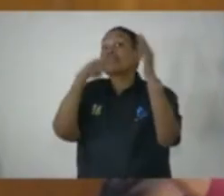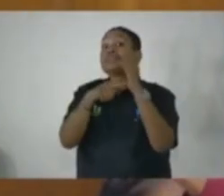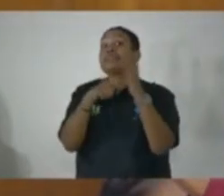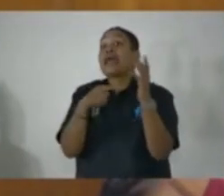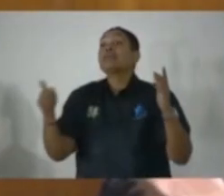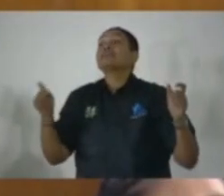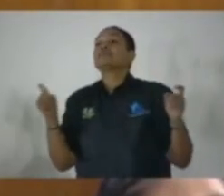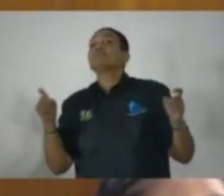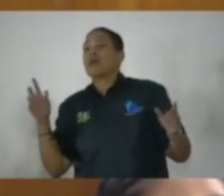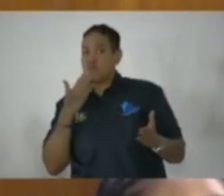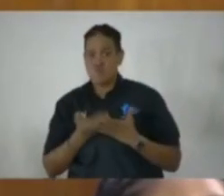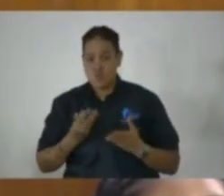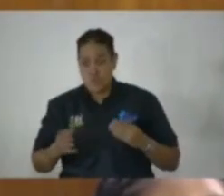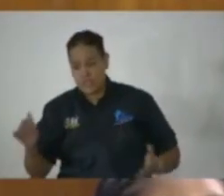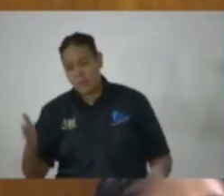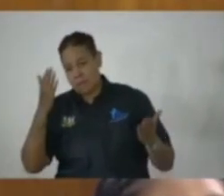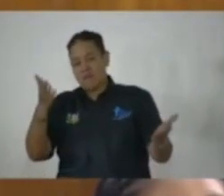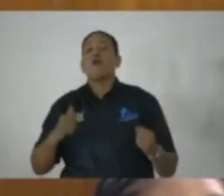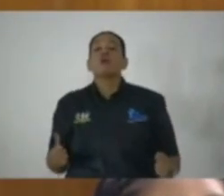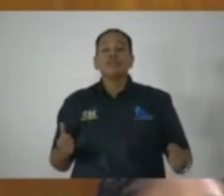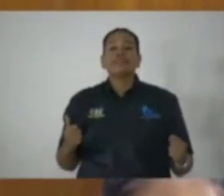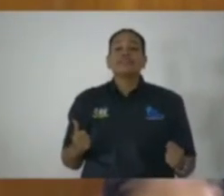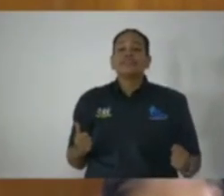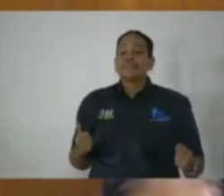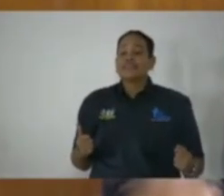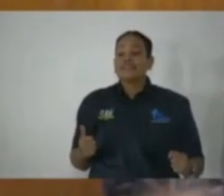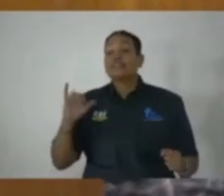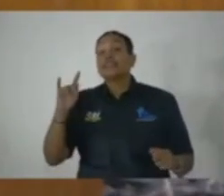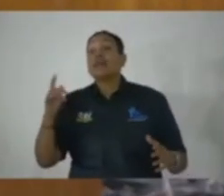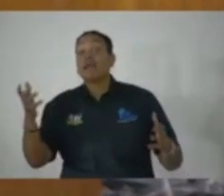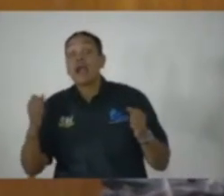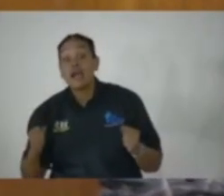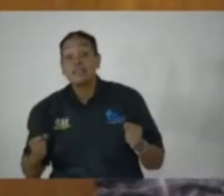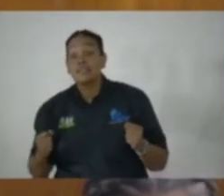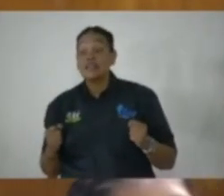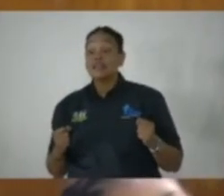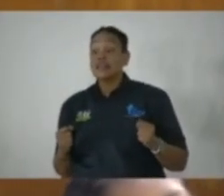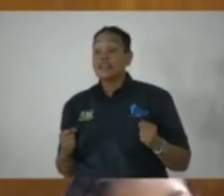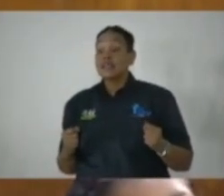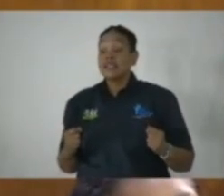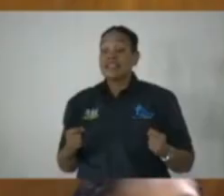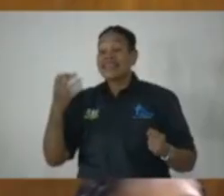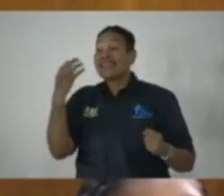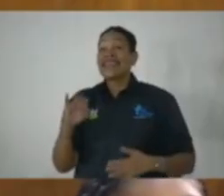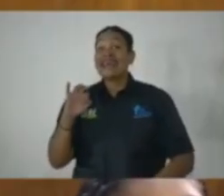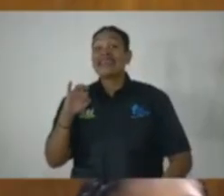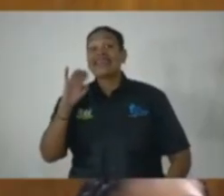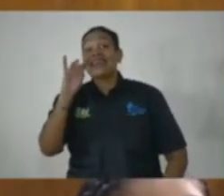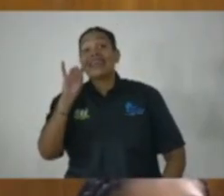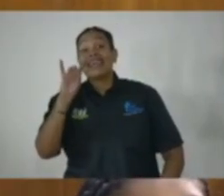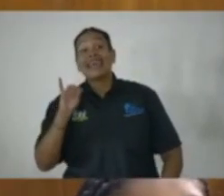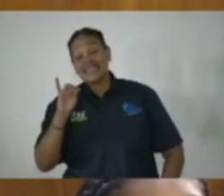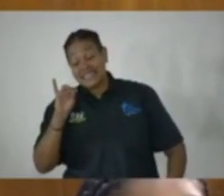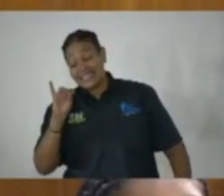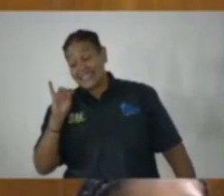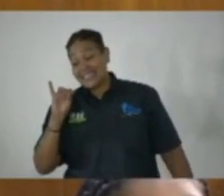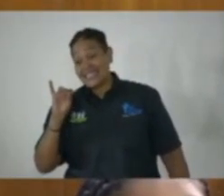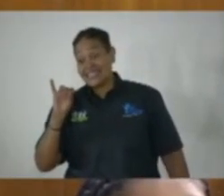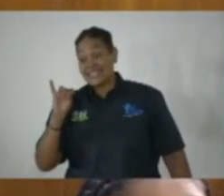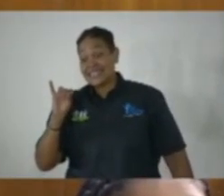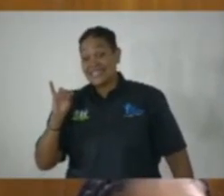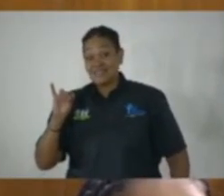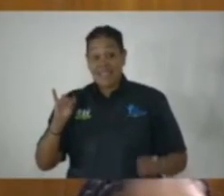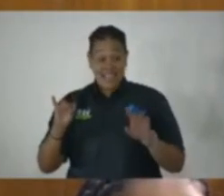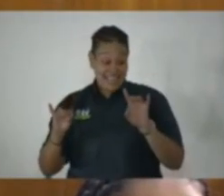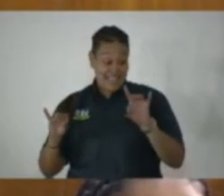of management. That is what they have put forward. The JLP got it in 1980 and carried